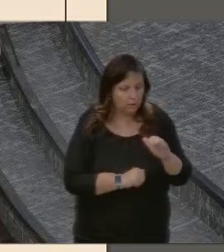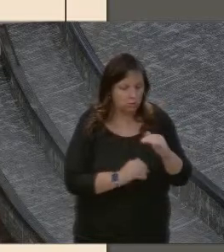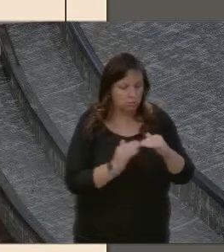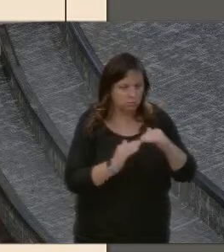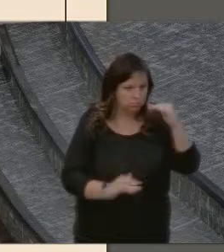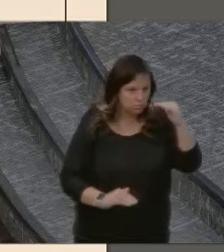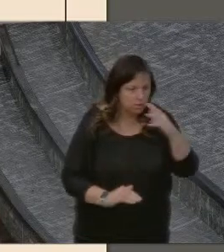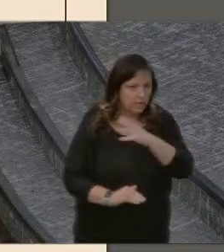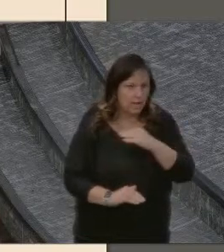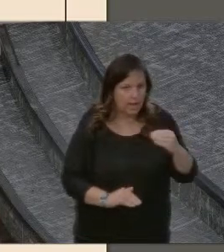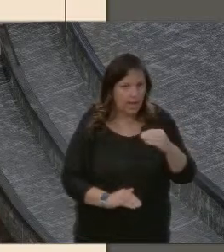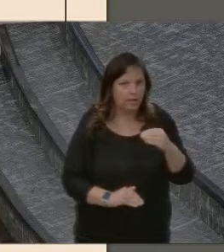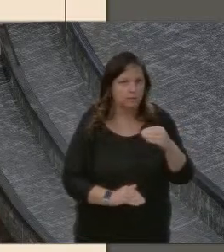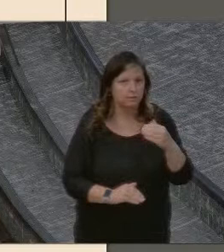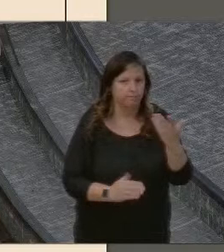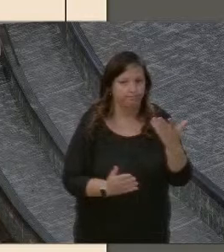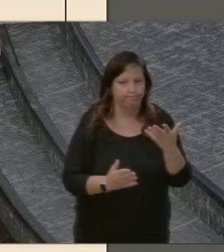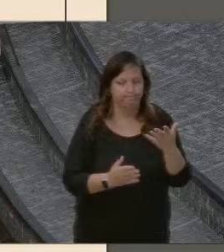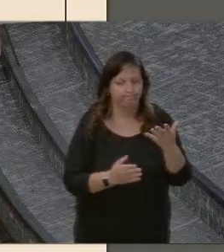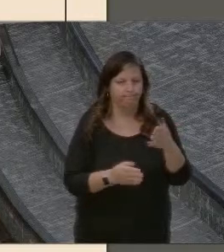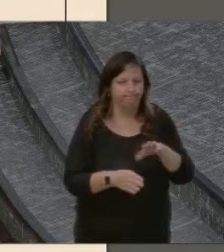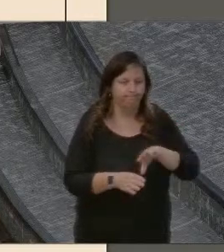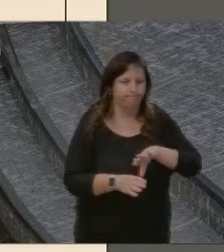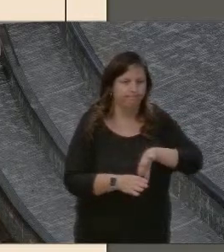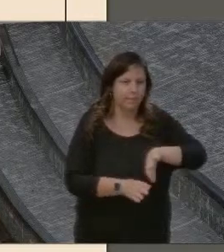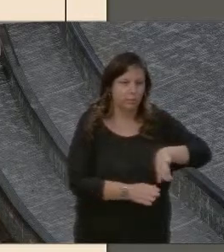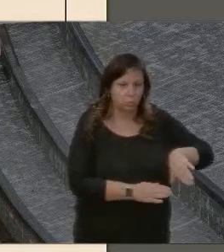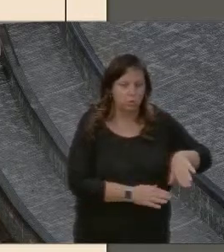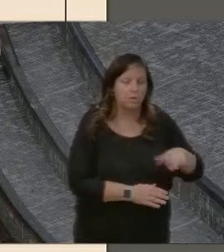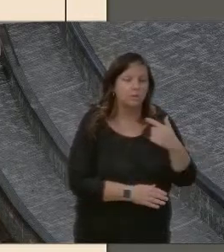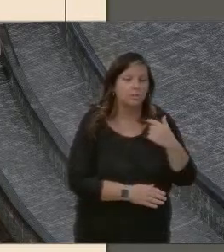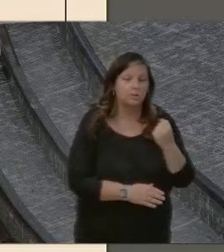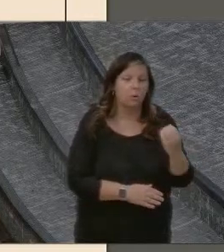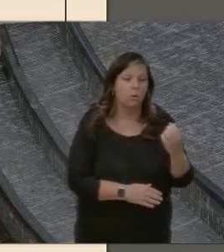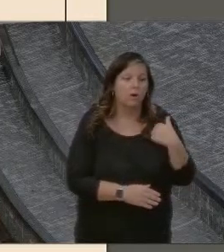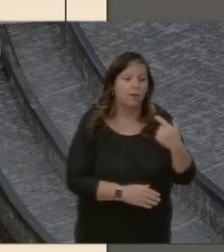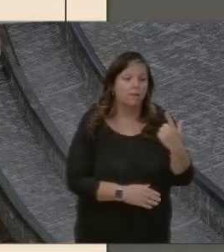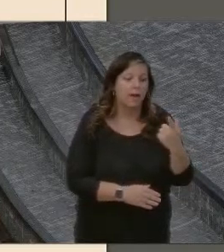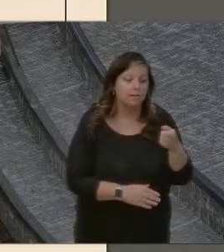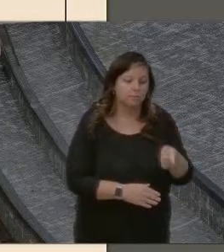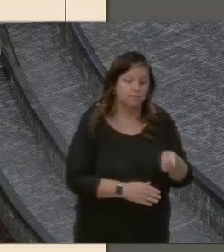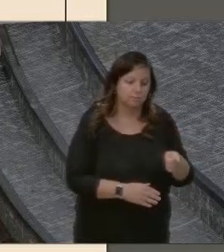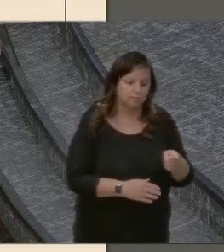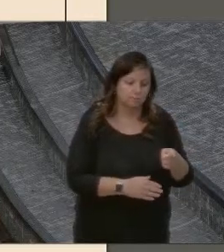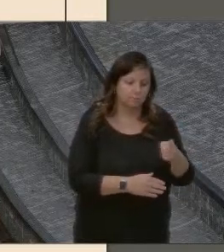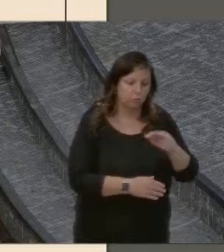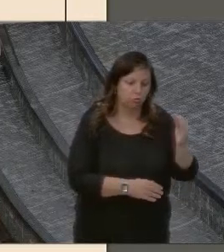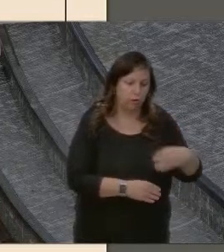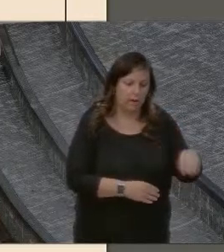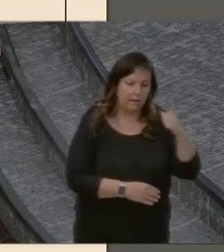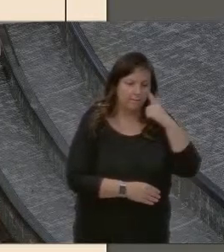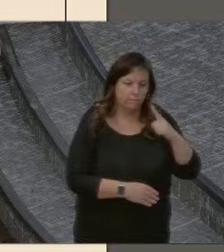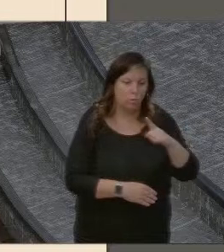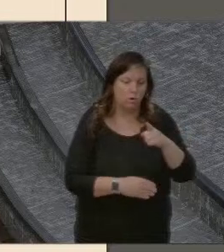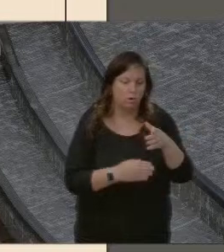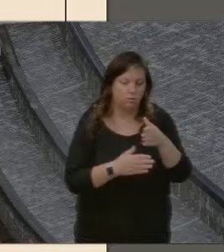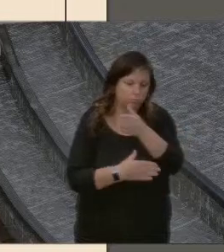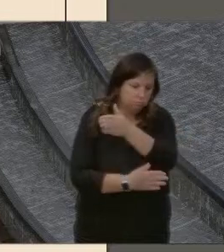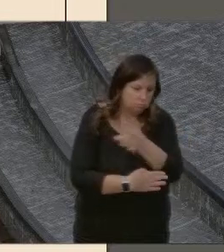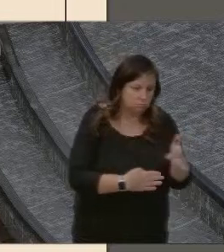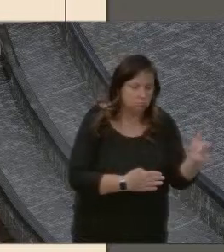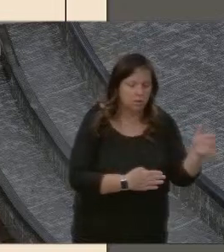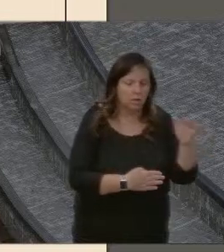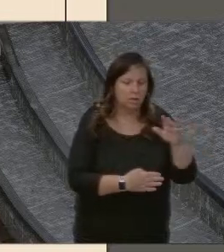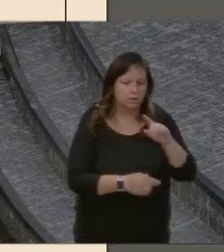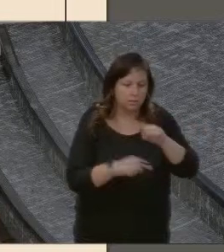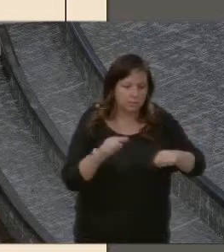looking at the percentage of unique students receiving ODRs across student race and ethnicity. And